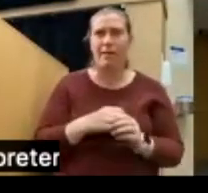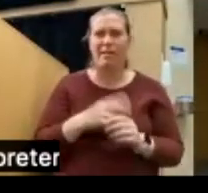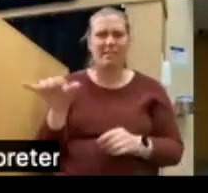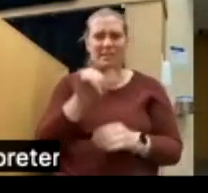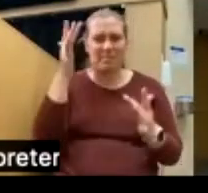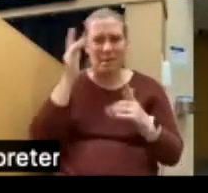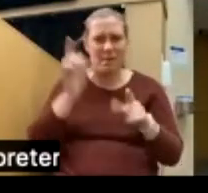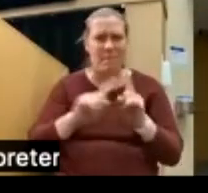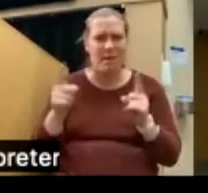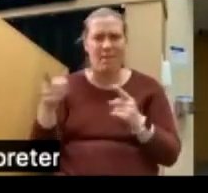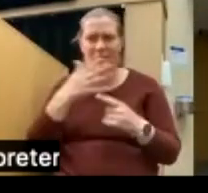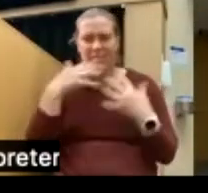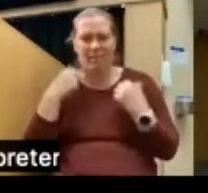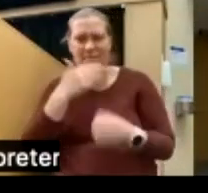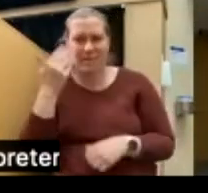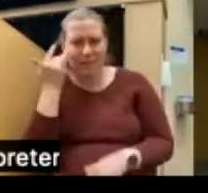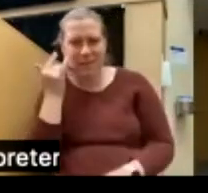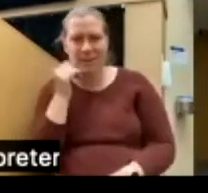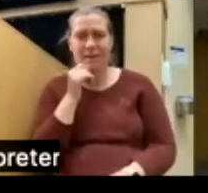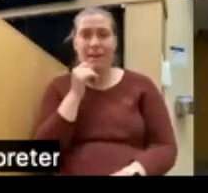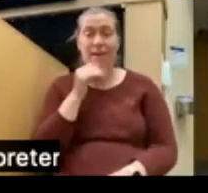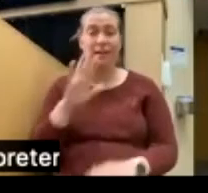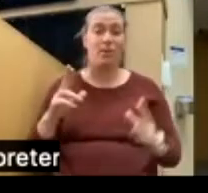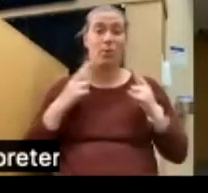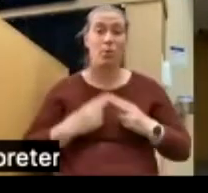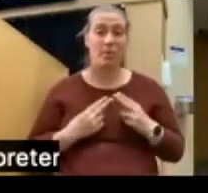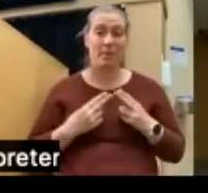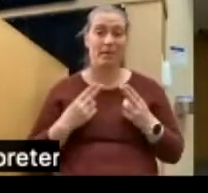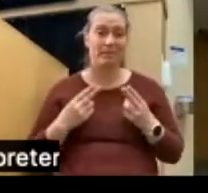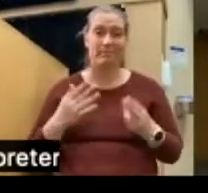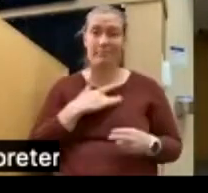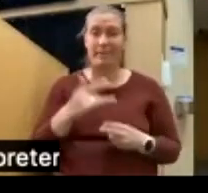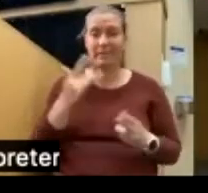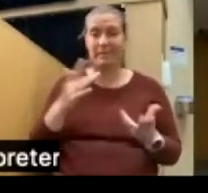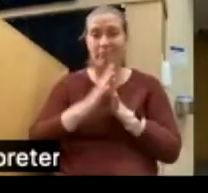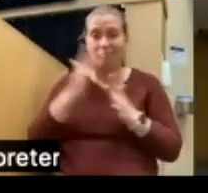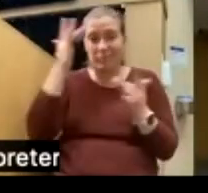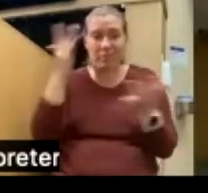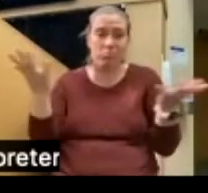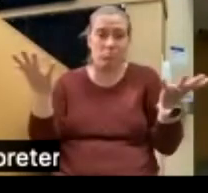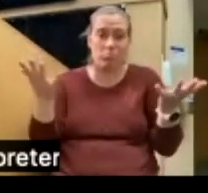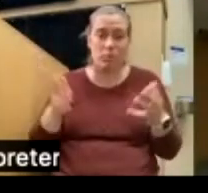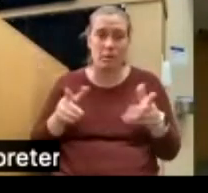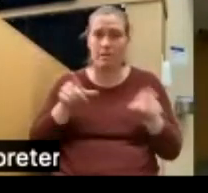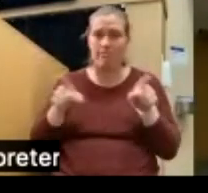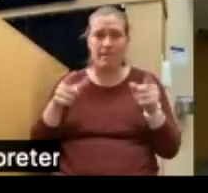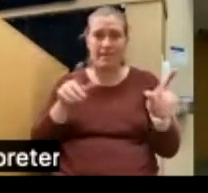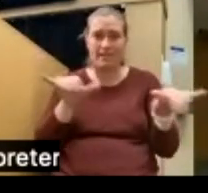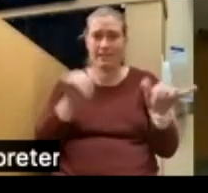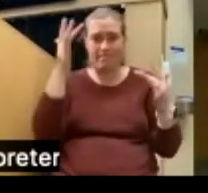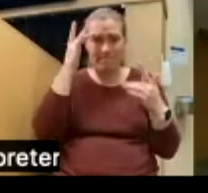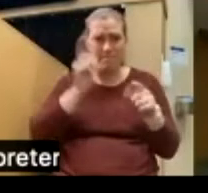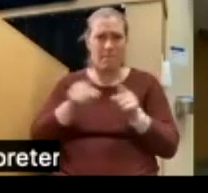can't, you know, human bodies get sick, and yet some people are able to navigate those challenges